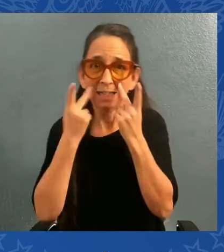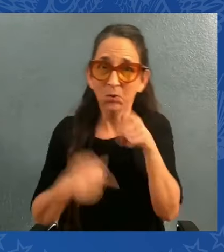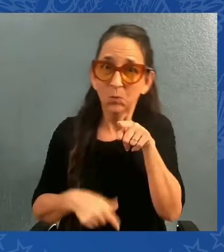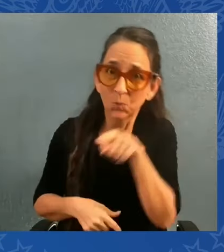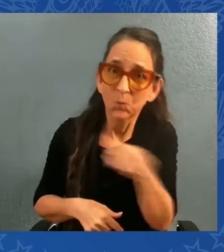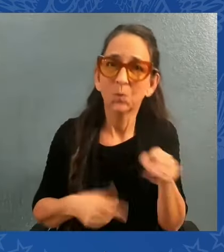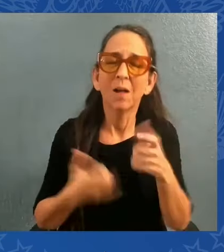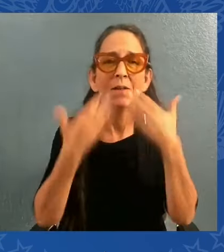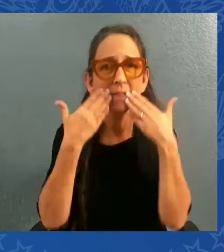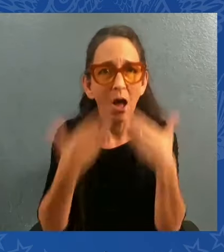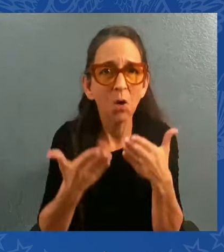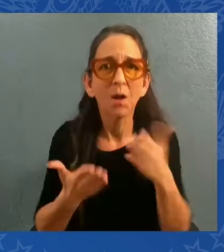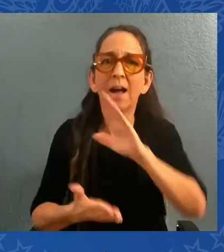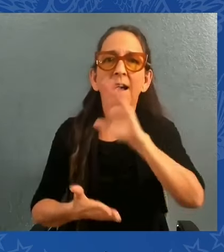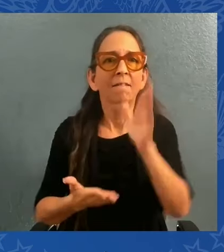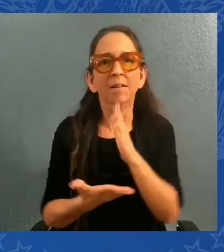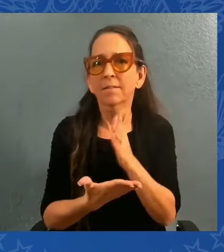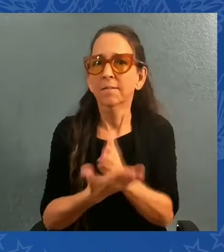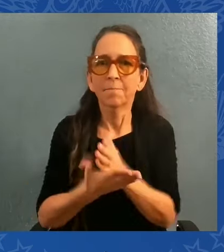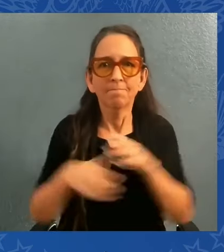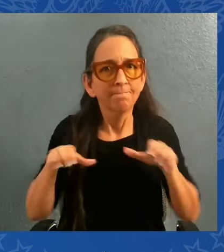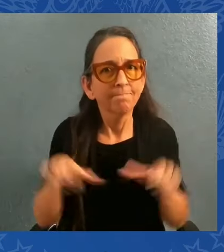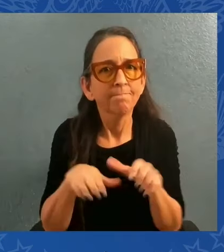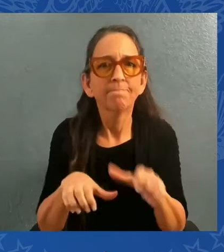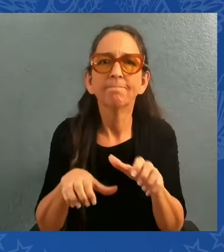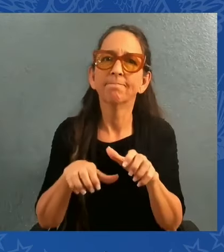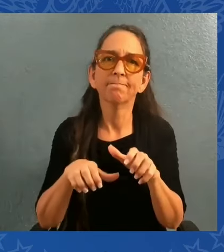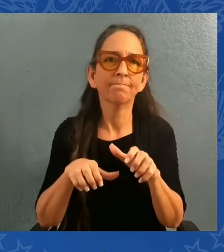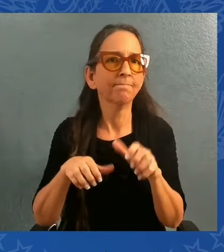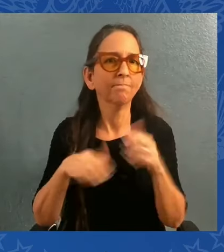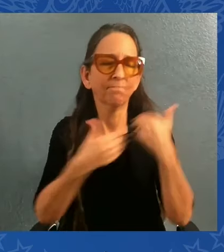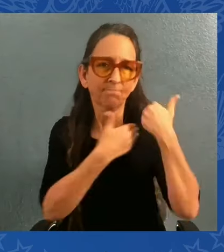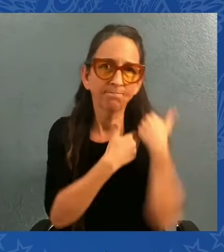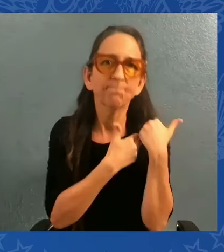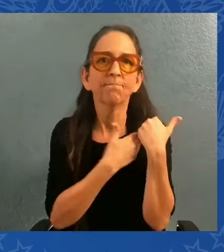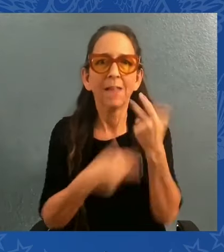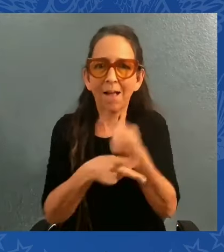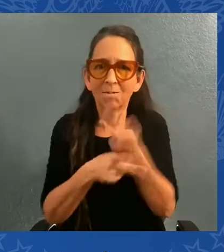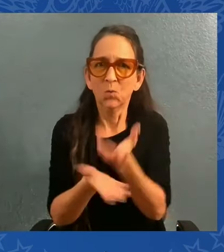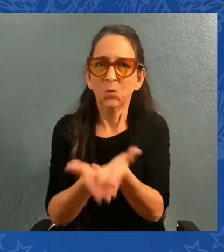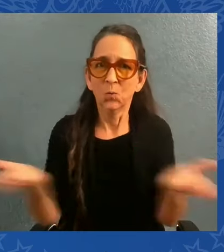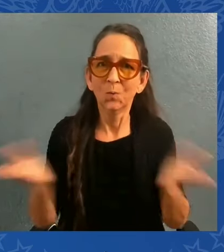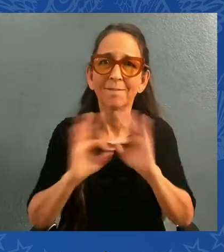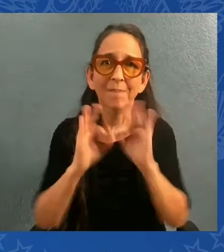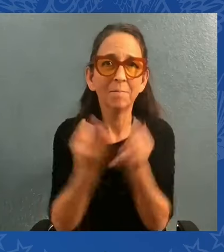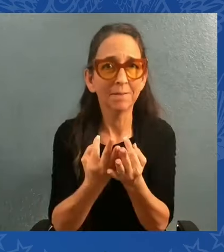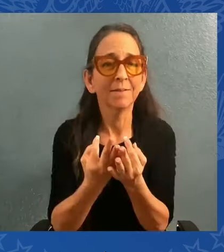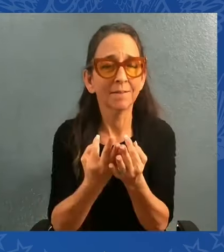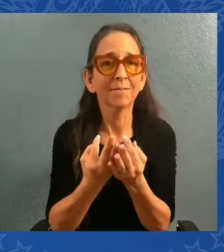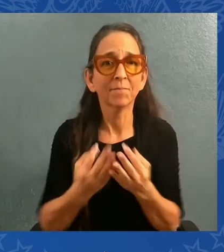you and your families. Jill and I, Doug and Kamala, our entire administration, are proud of our